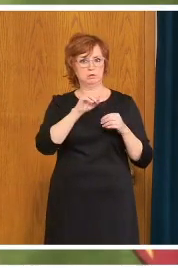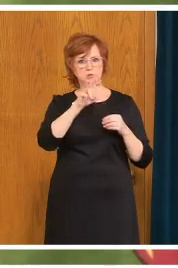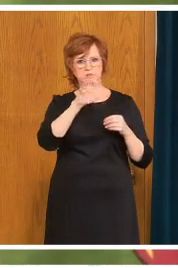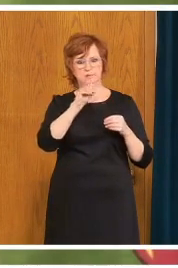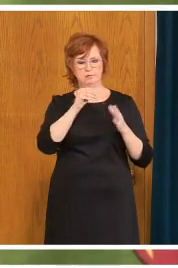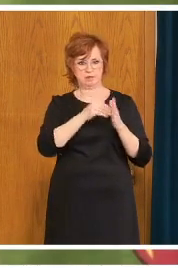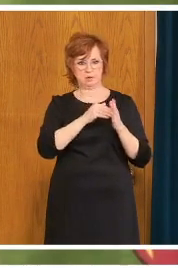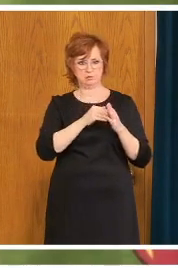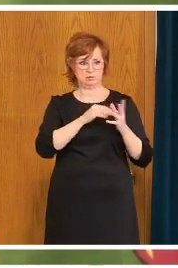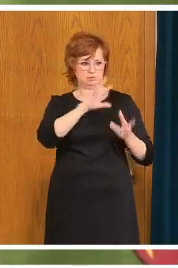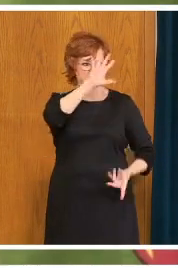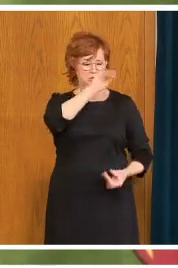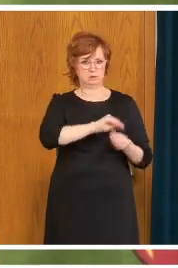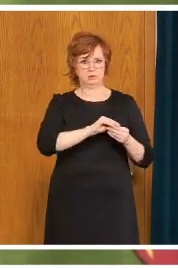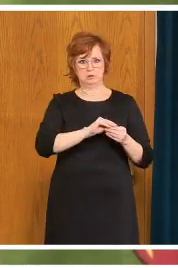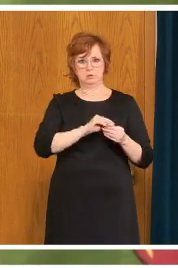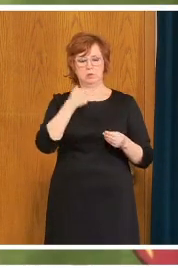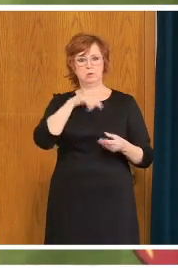about